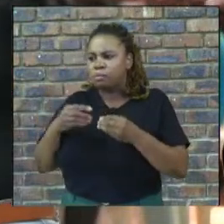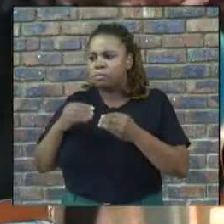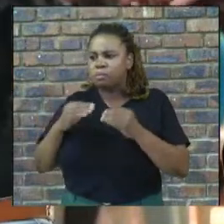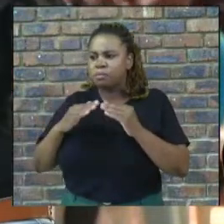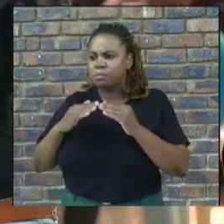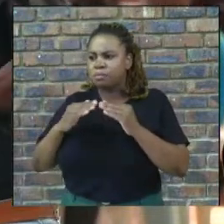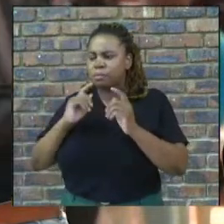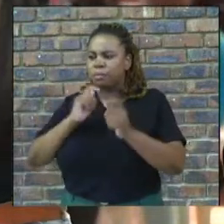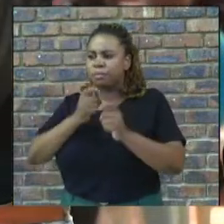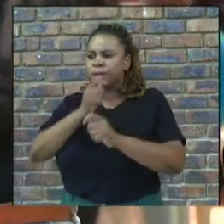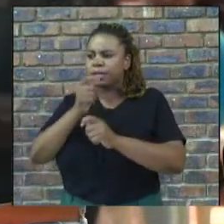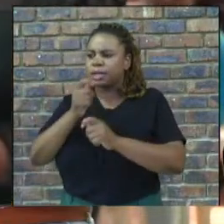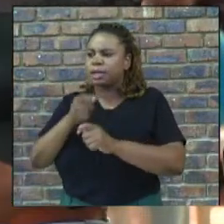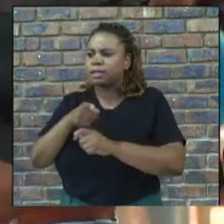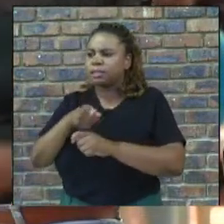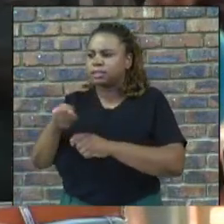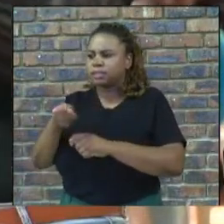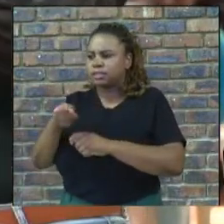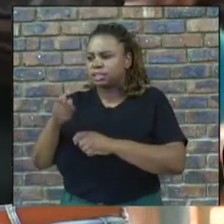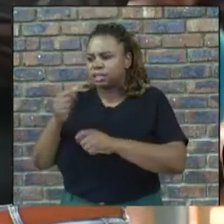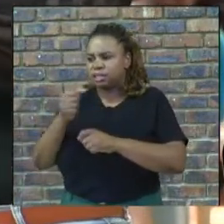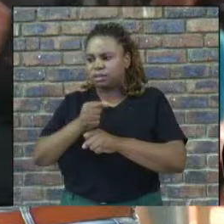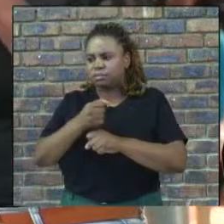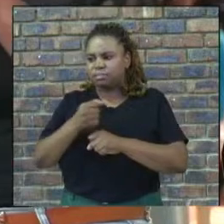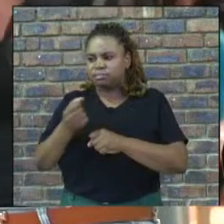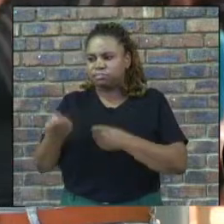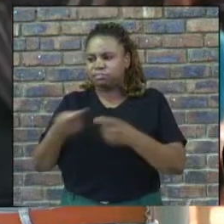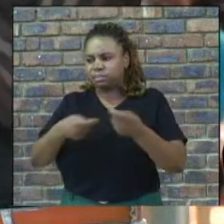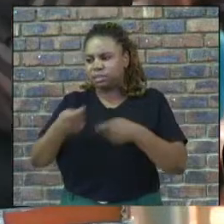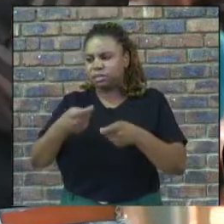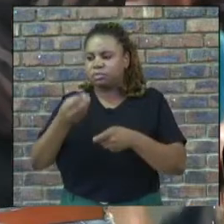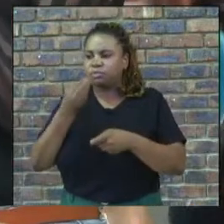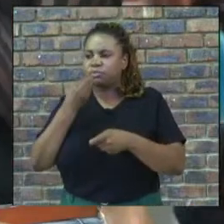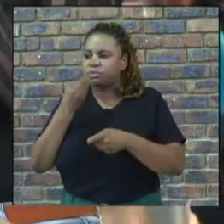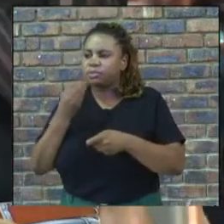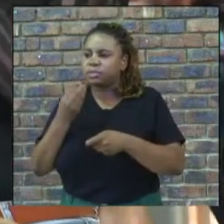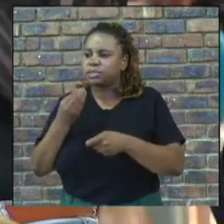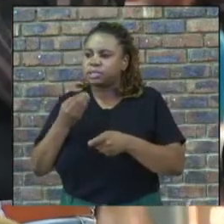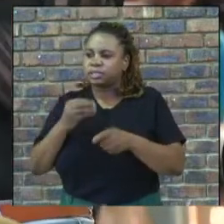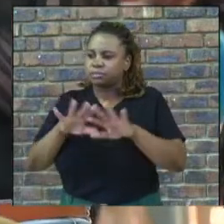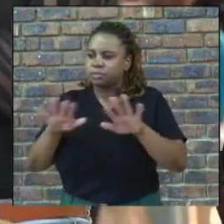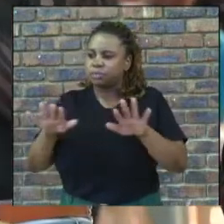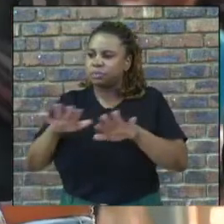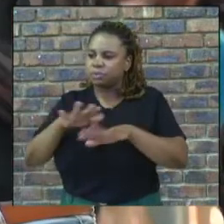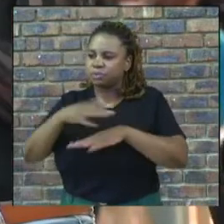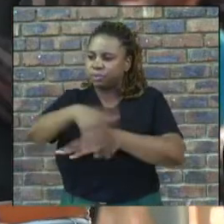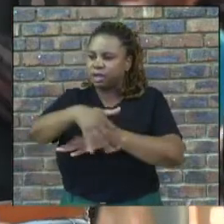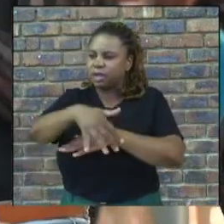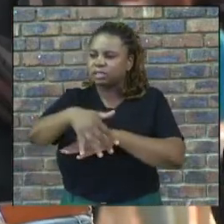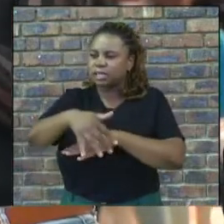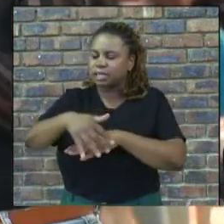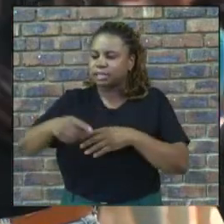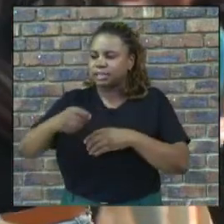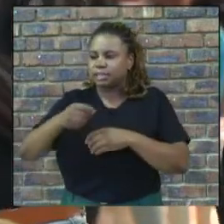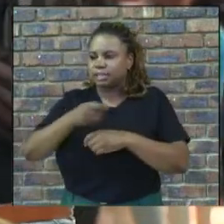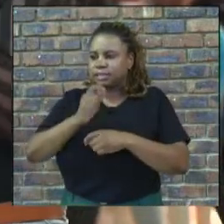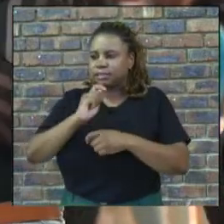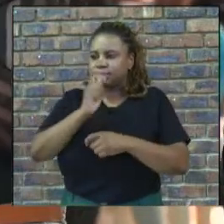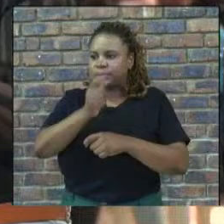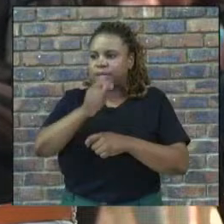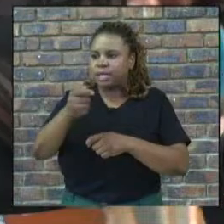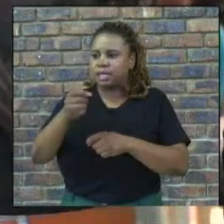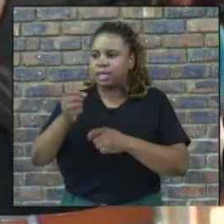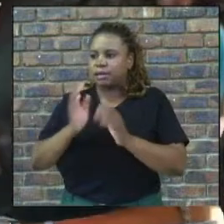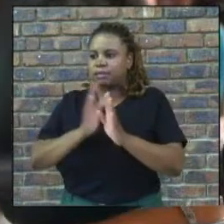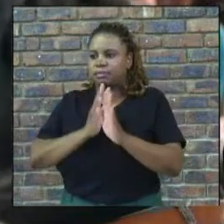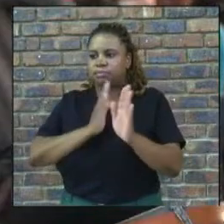fitla di bylaws le di ya mkhukhu wa ka, mara matswantle a beile mekhukhu strata le strata ha le re next why le re sotla ka